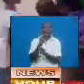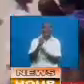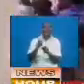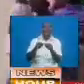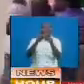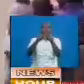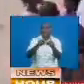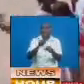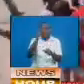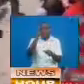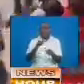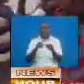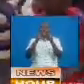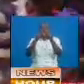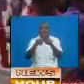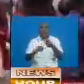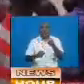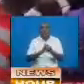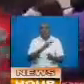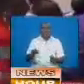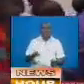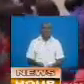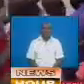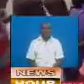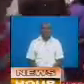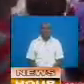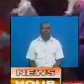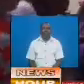A special dance, Christmas dance